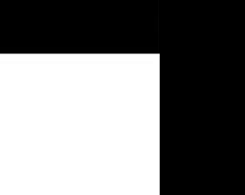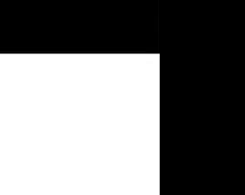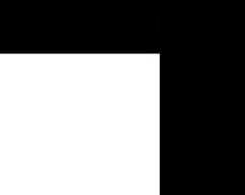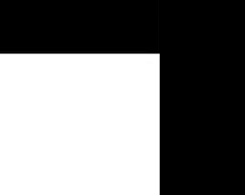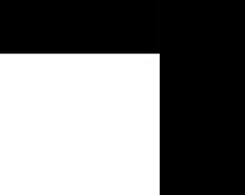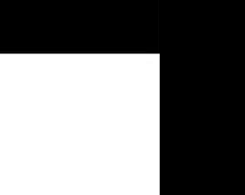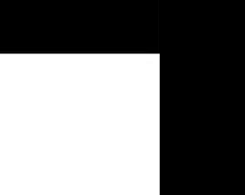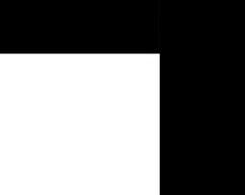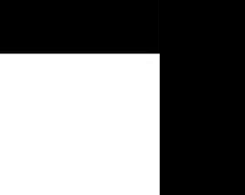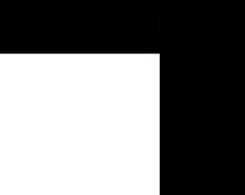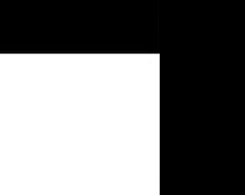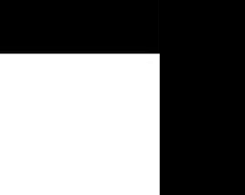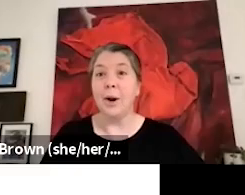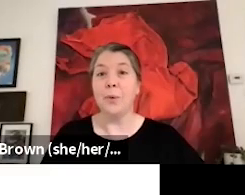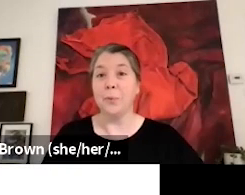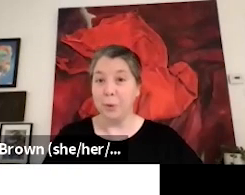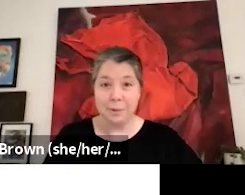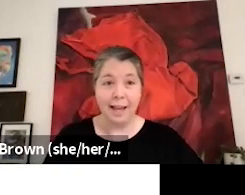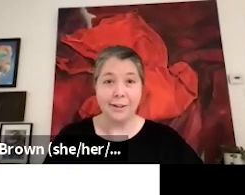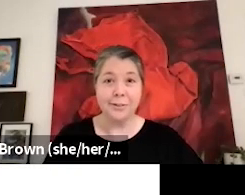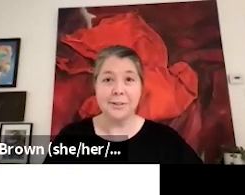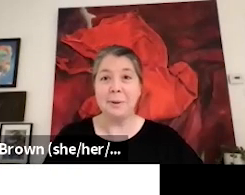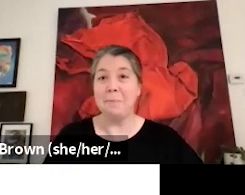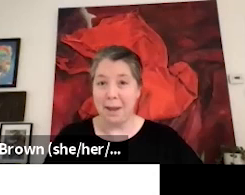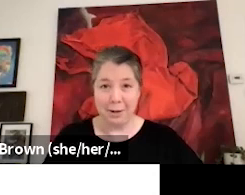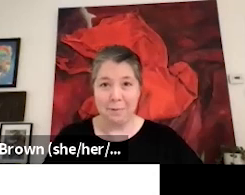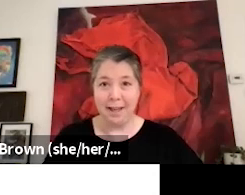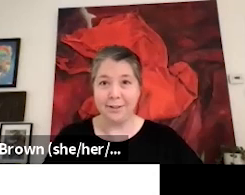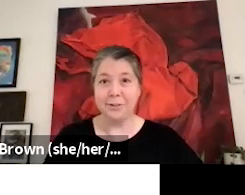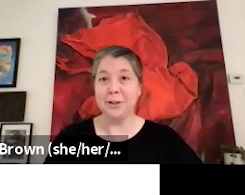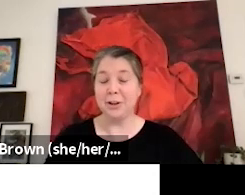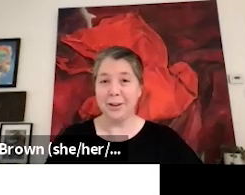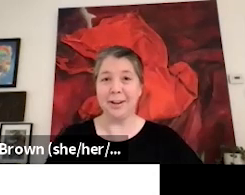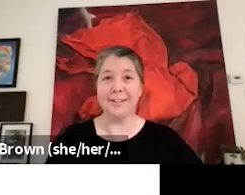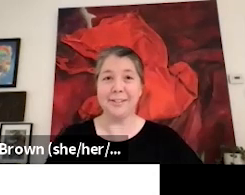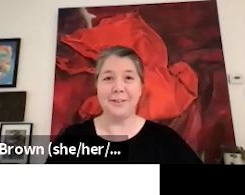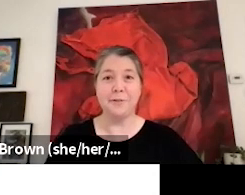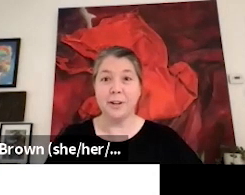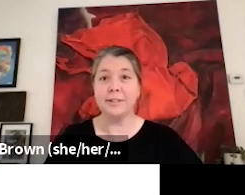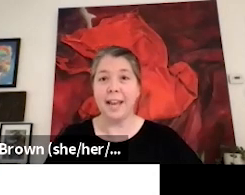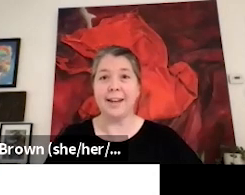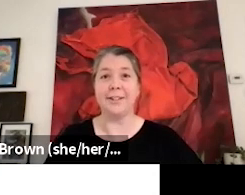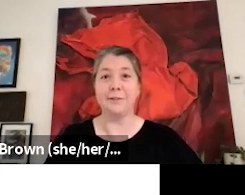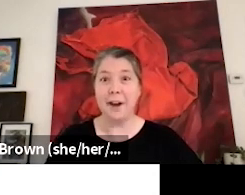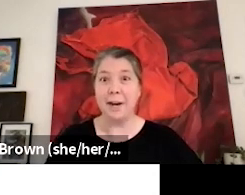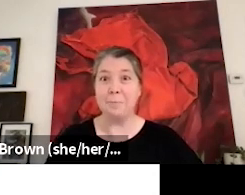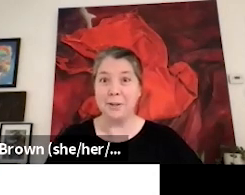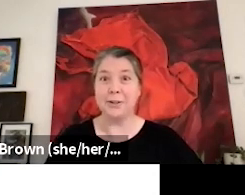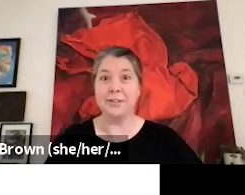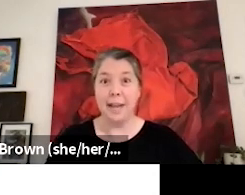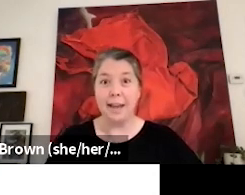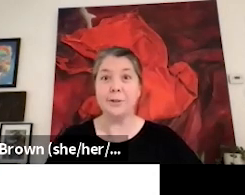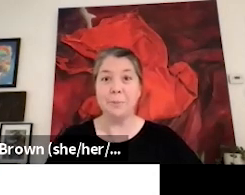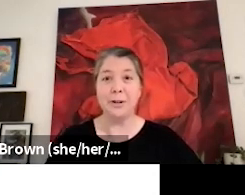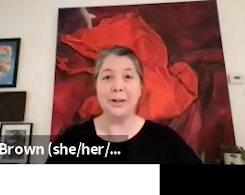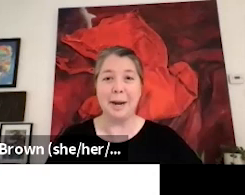Outdoor adventure guides are route planners, menu planners, cooks, first aiders, fire